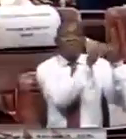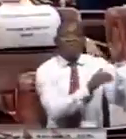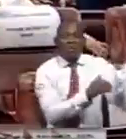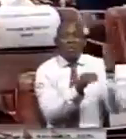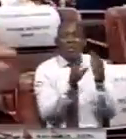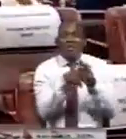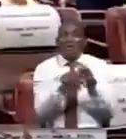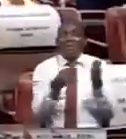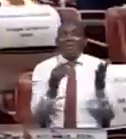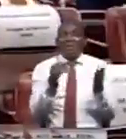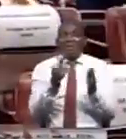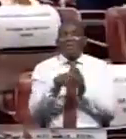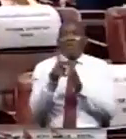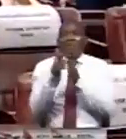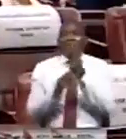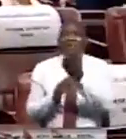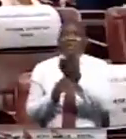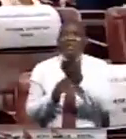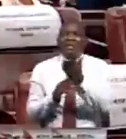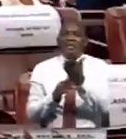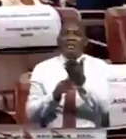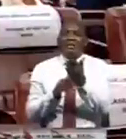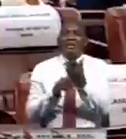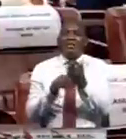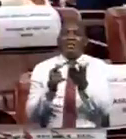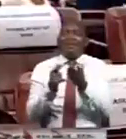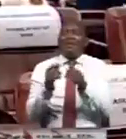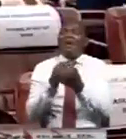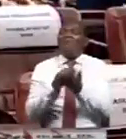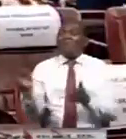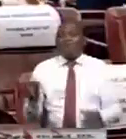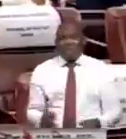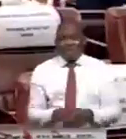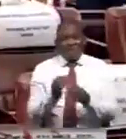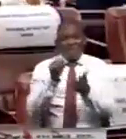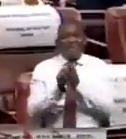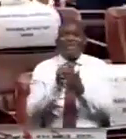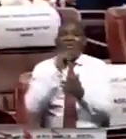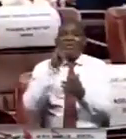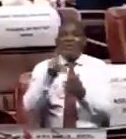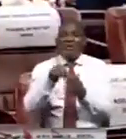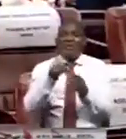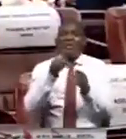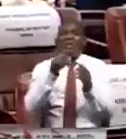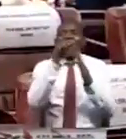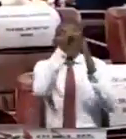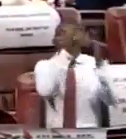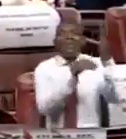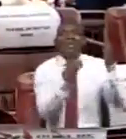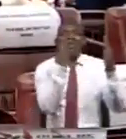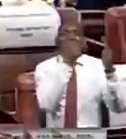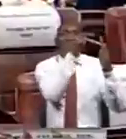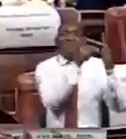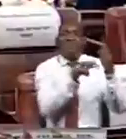then my learned friend is completely out of court, because if that provision is only to do with order of speeches, then